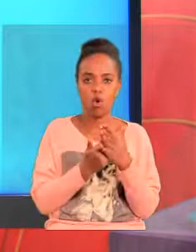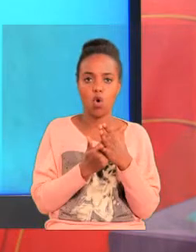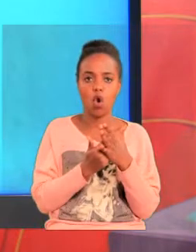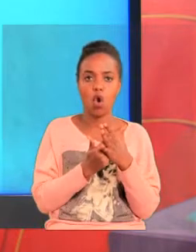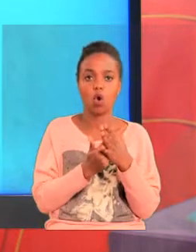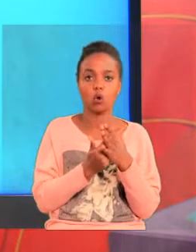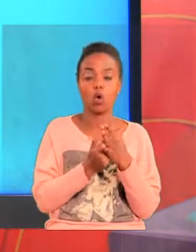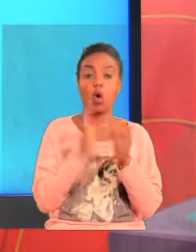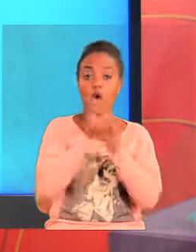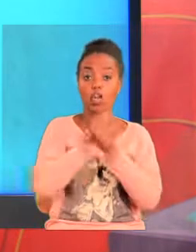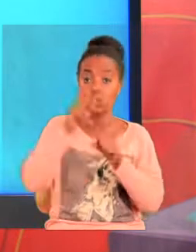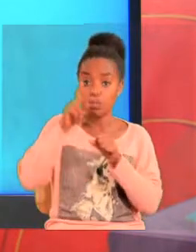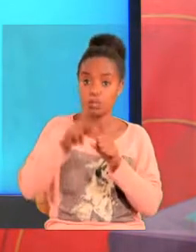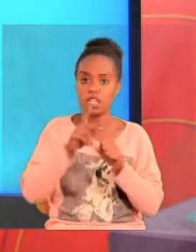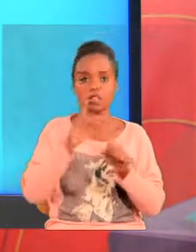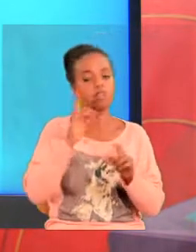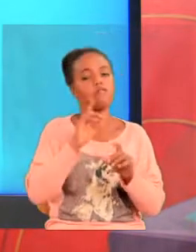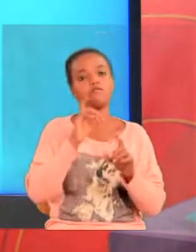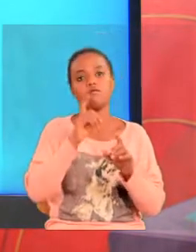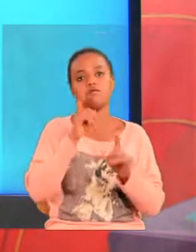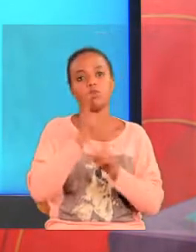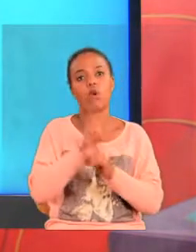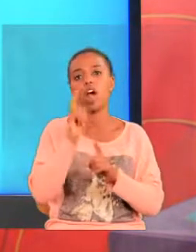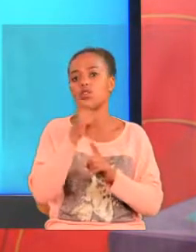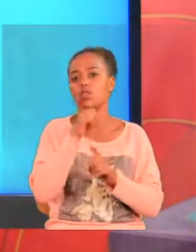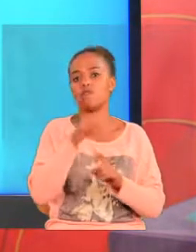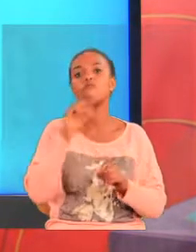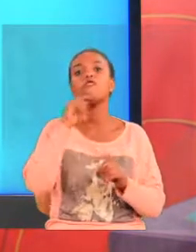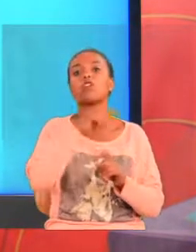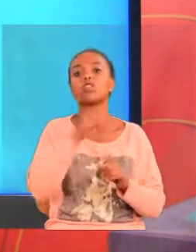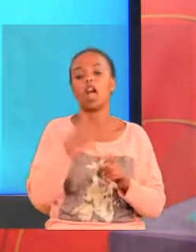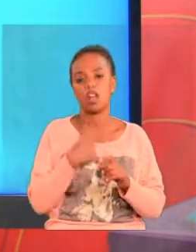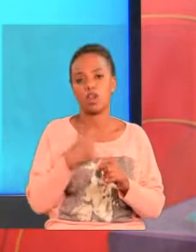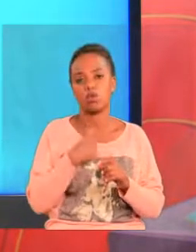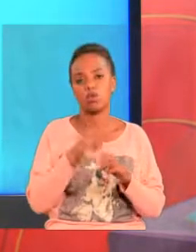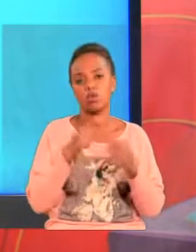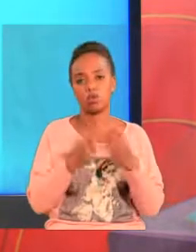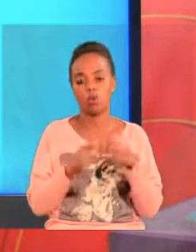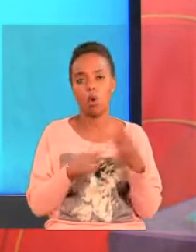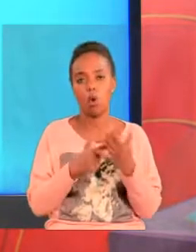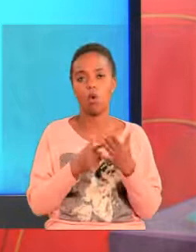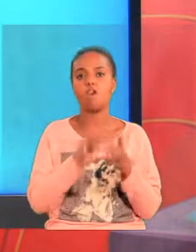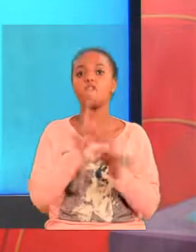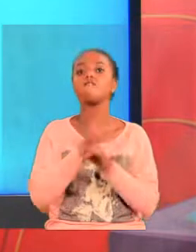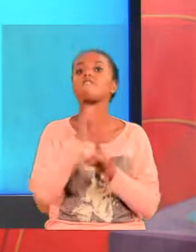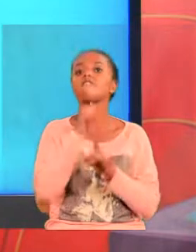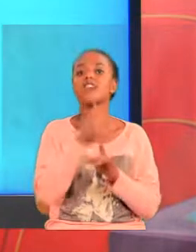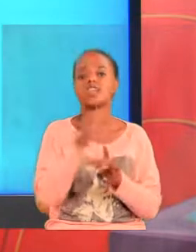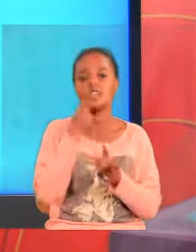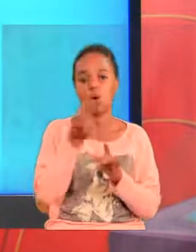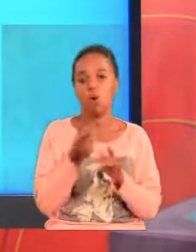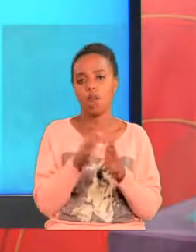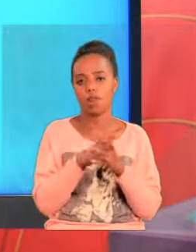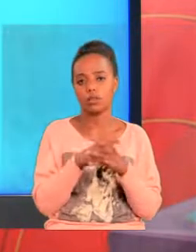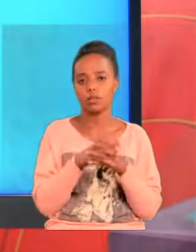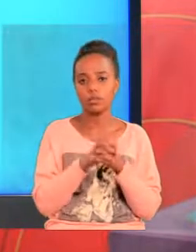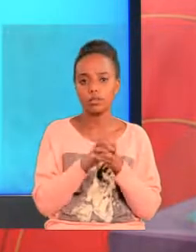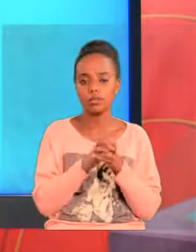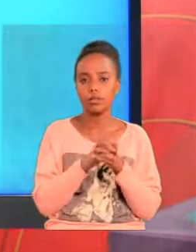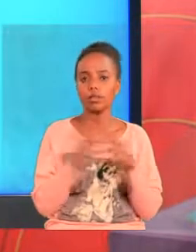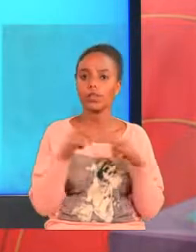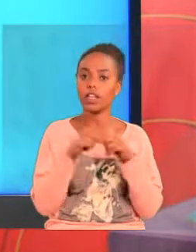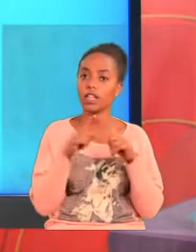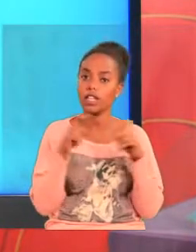conclusion P is not exactly true. It may be also false. Because of this statement is invalid. Therefore, here